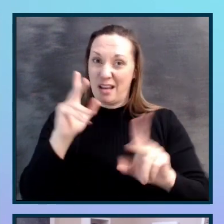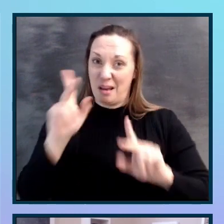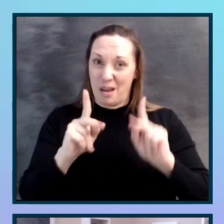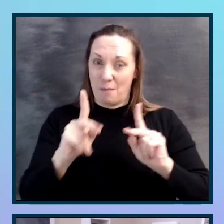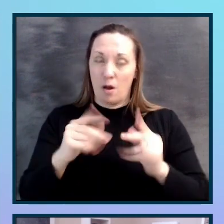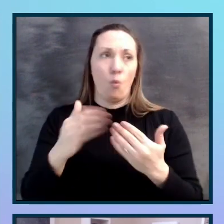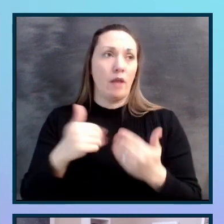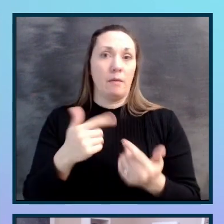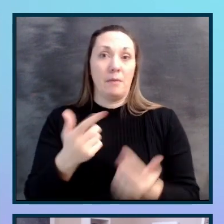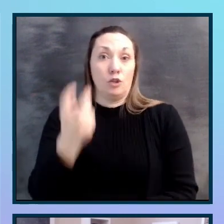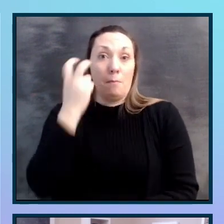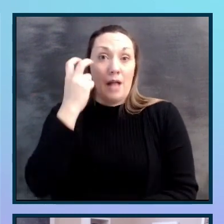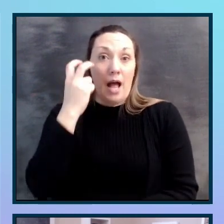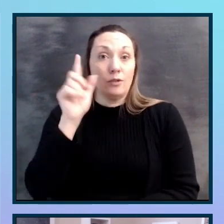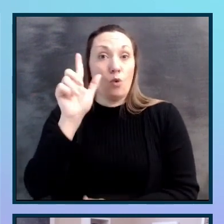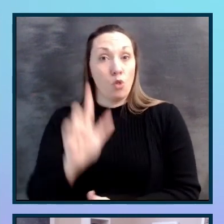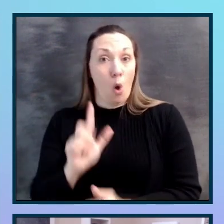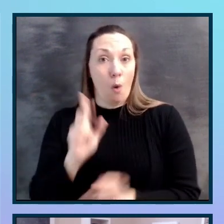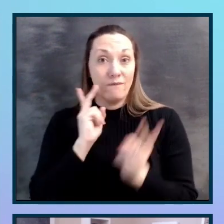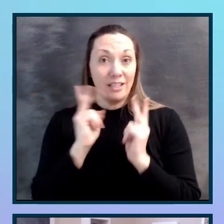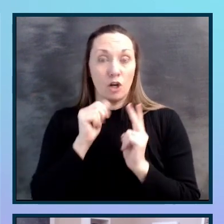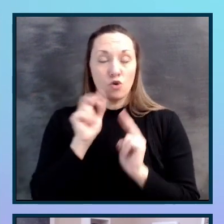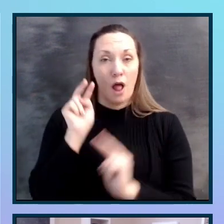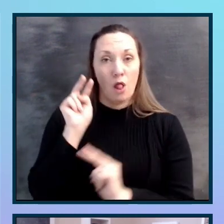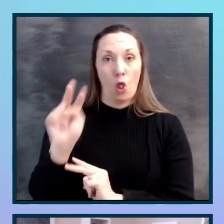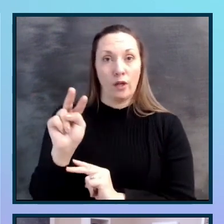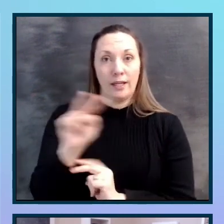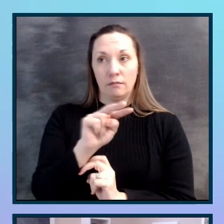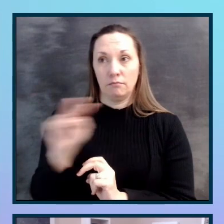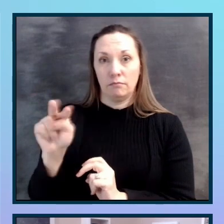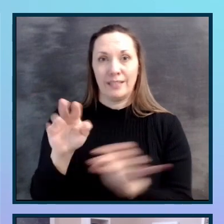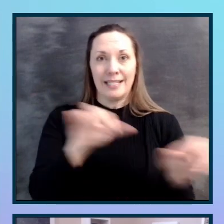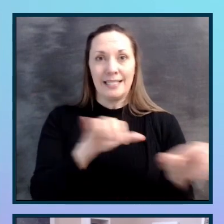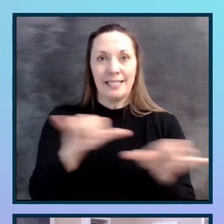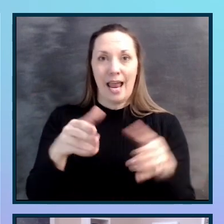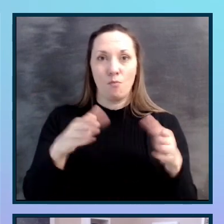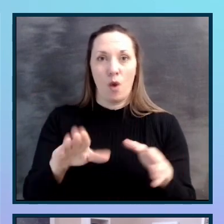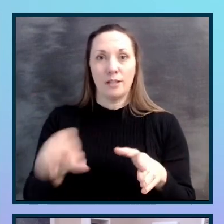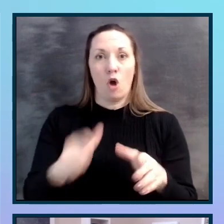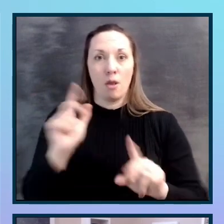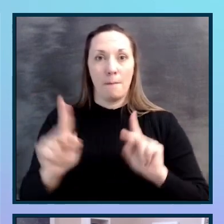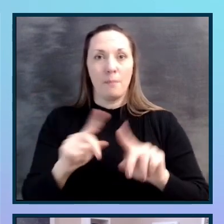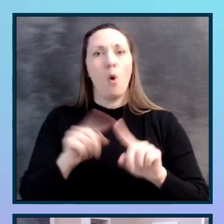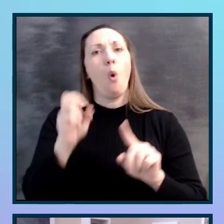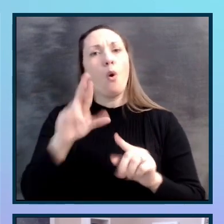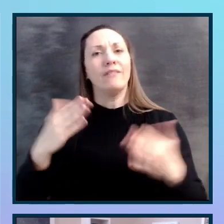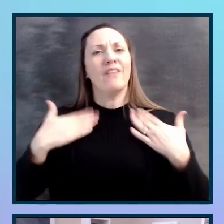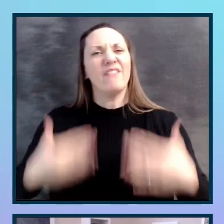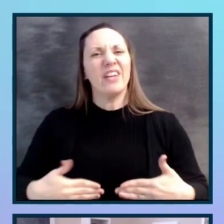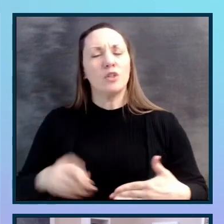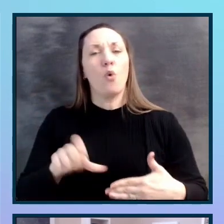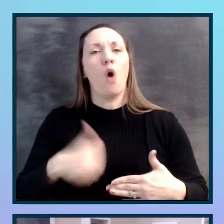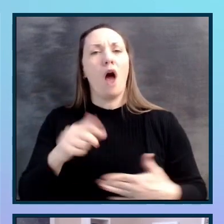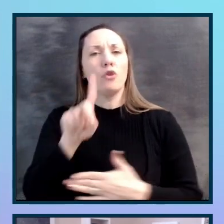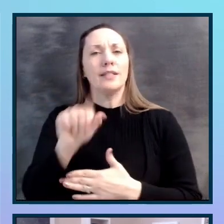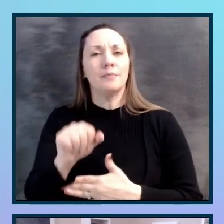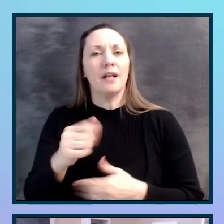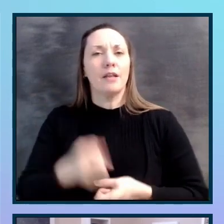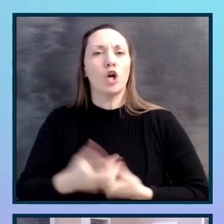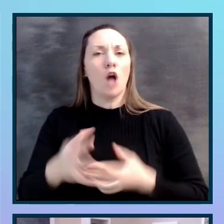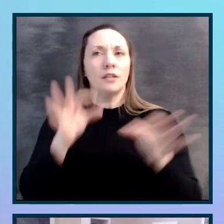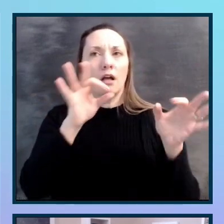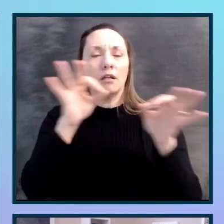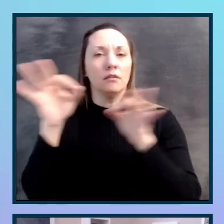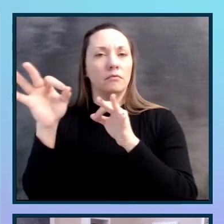you are blind or low vision and are not looking in the same way as others, or because you have a physical or other disability that causes your eye movement